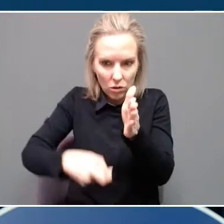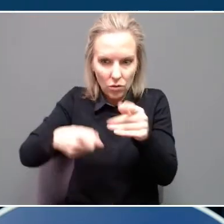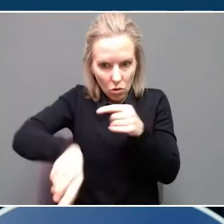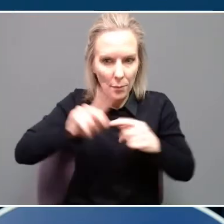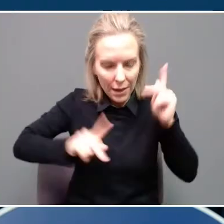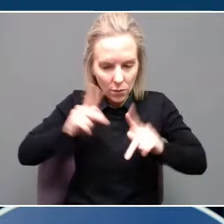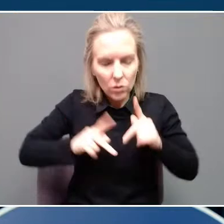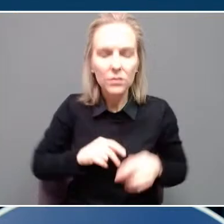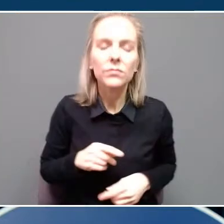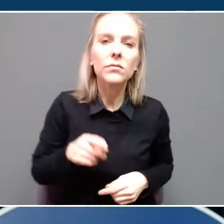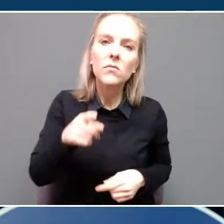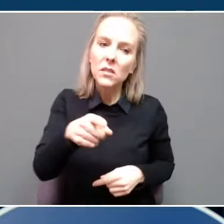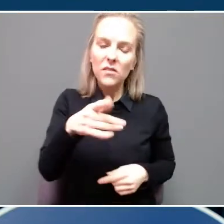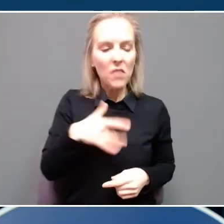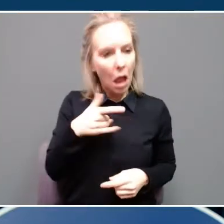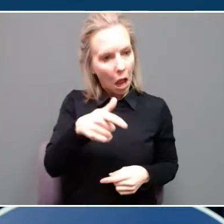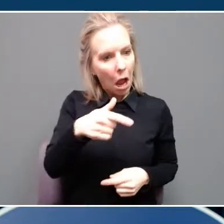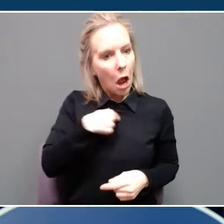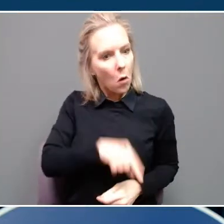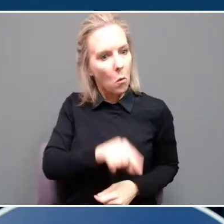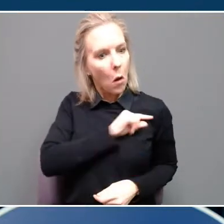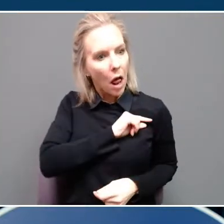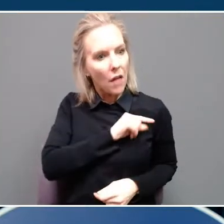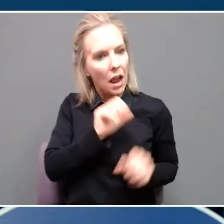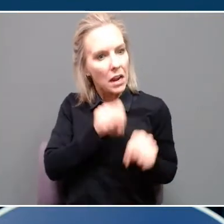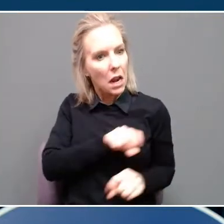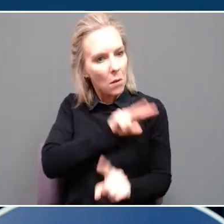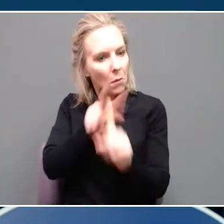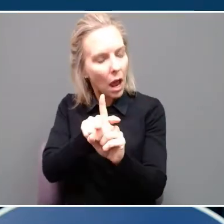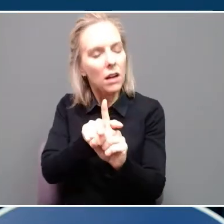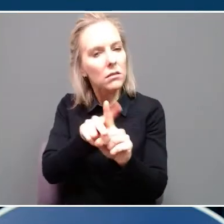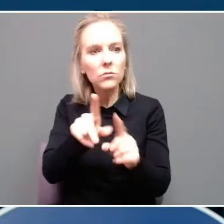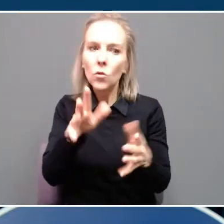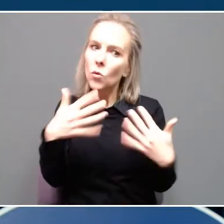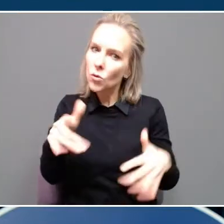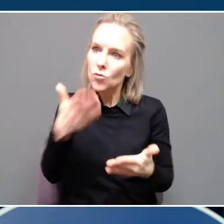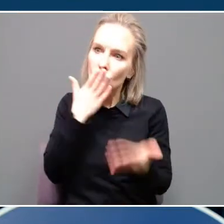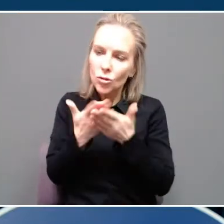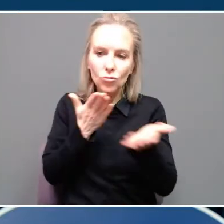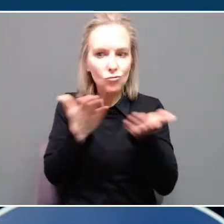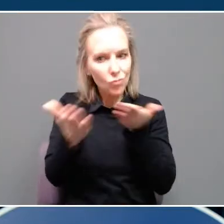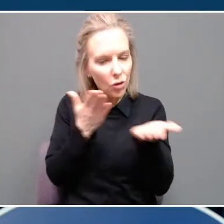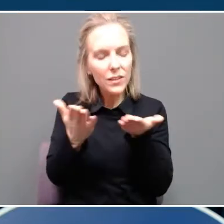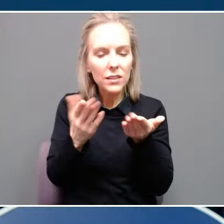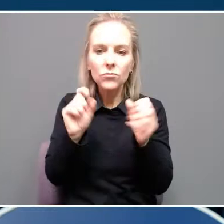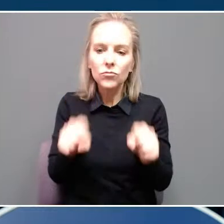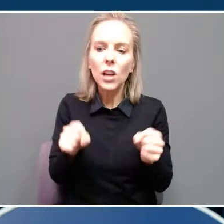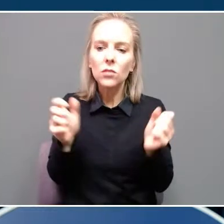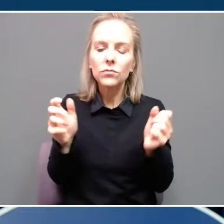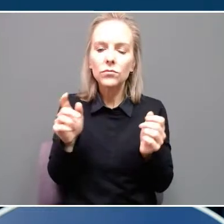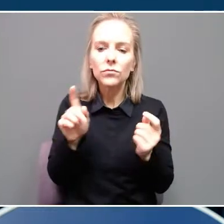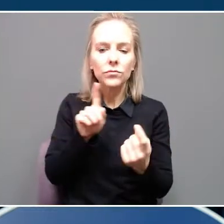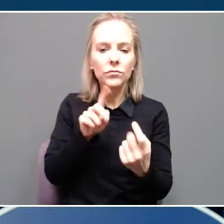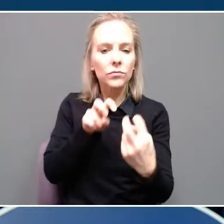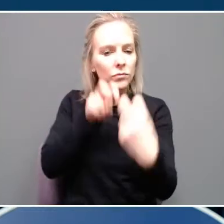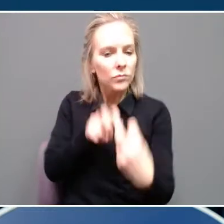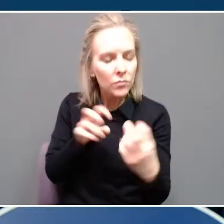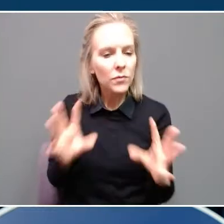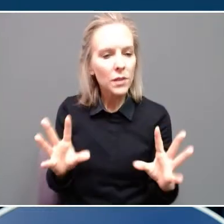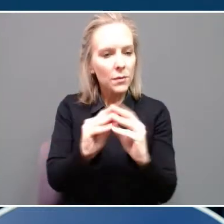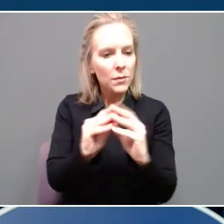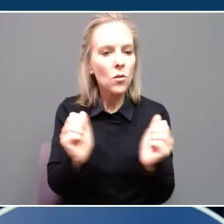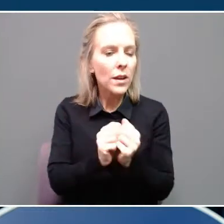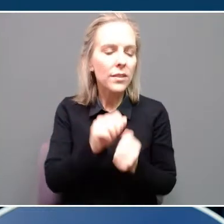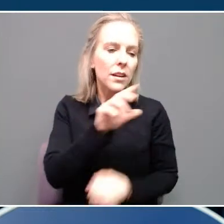believe you qualify, this is a heck of a service. Being able to talk to either DOR or the IRS